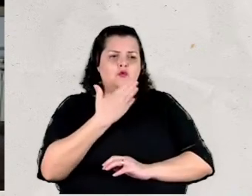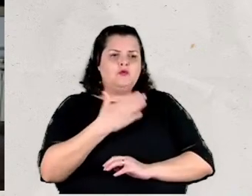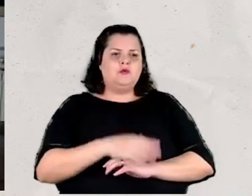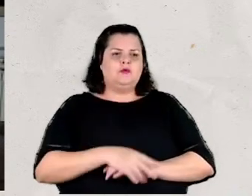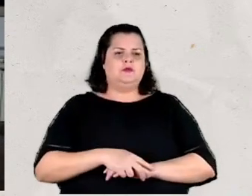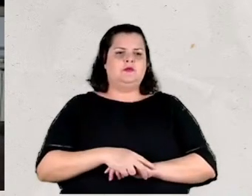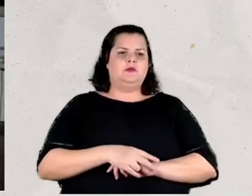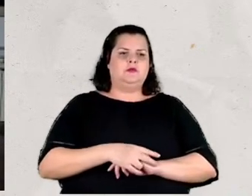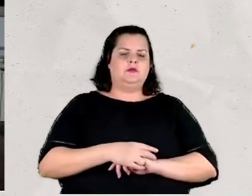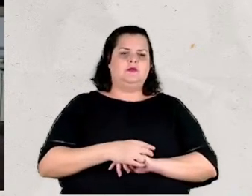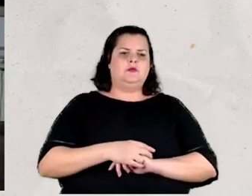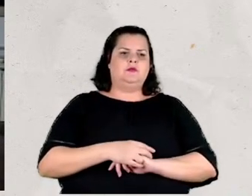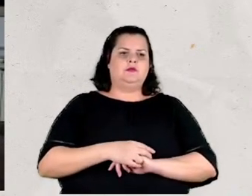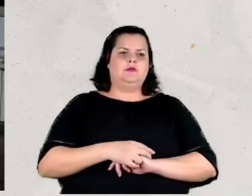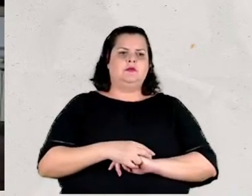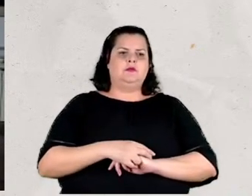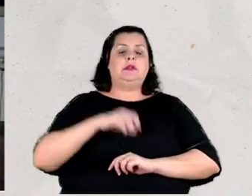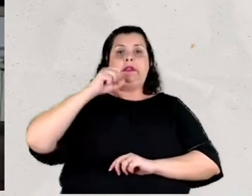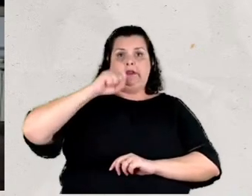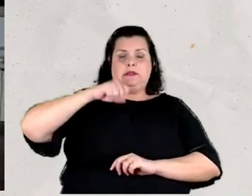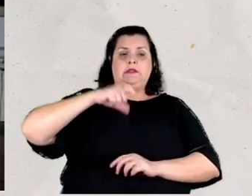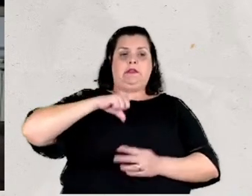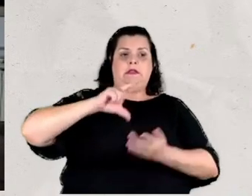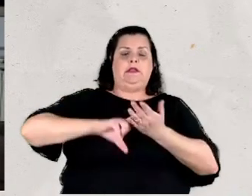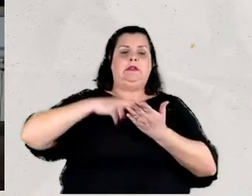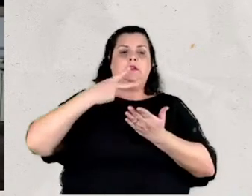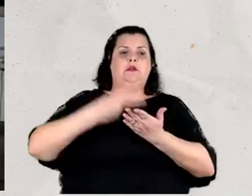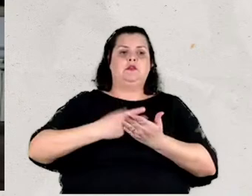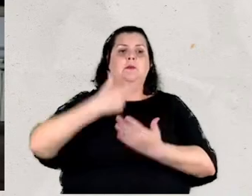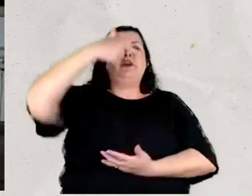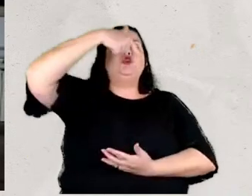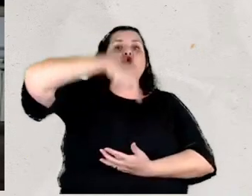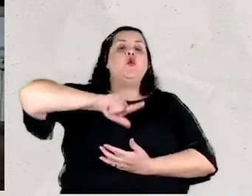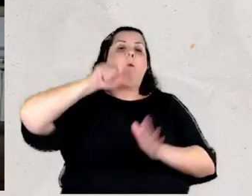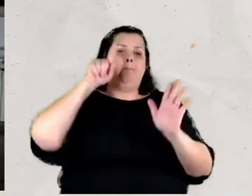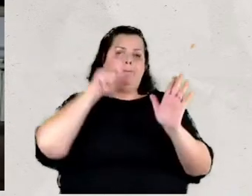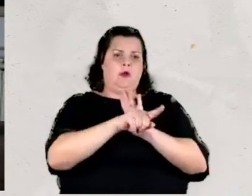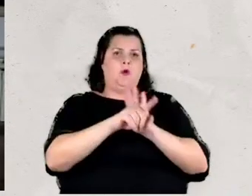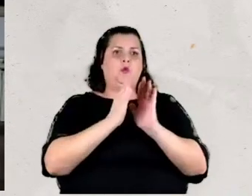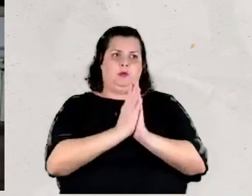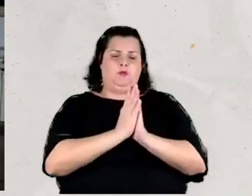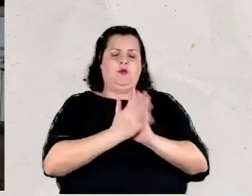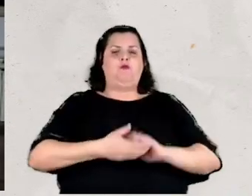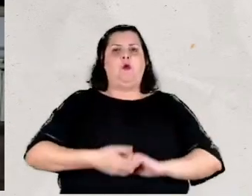Yes. Yes. Okay. I hear it now.